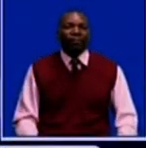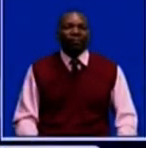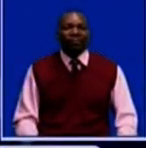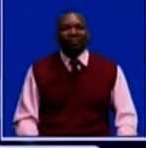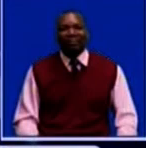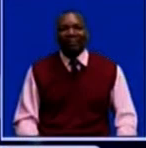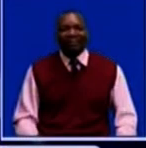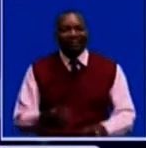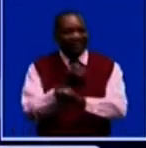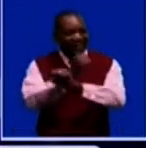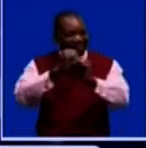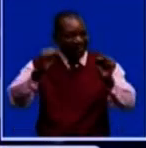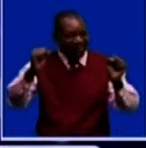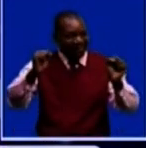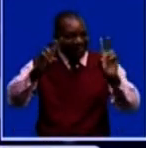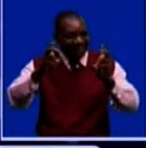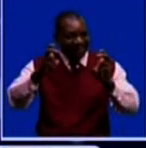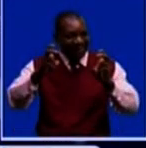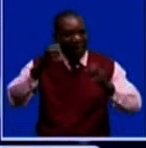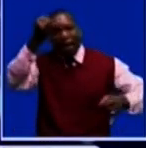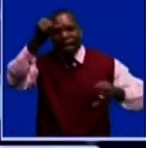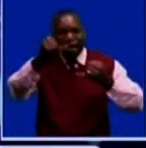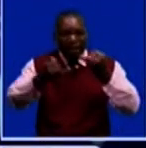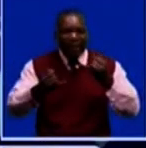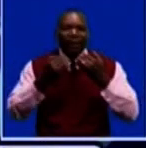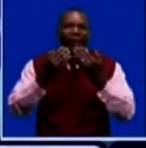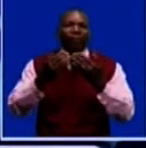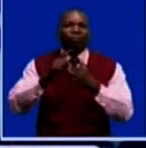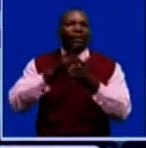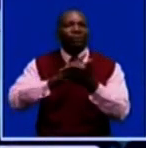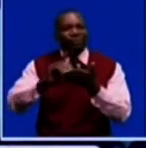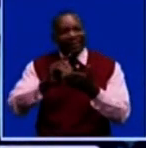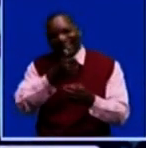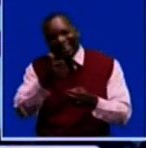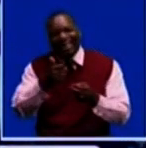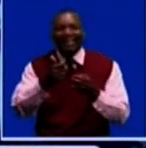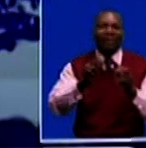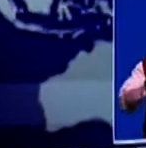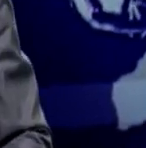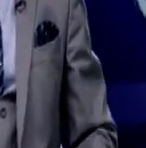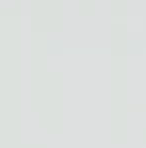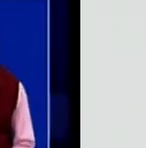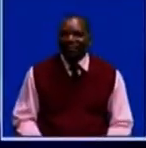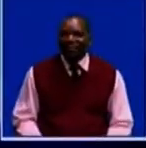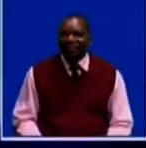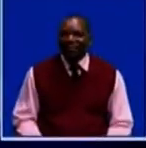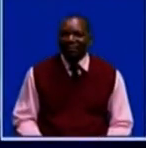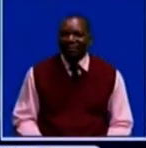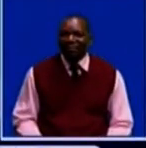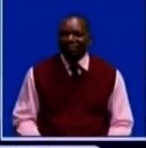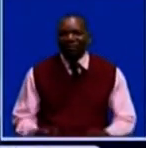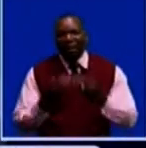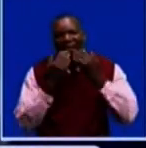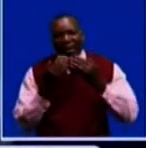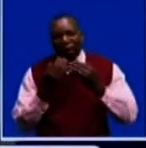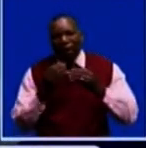Well, that's all the segment could accommodate. Thank you so much. Join us next week for another segment. Thank you so much